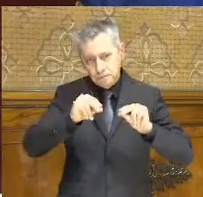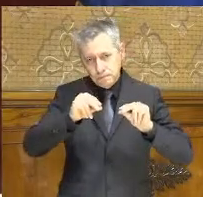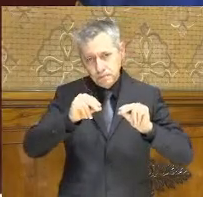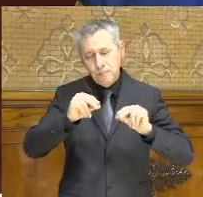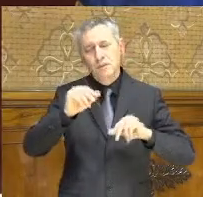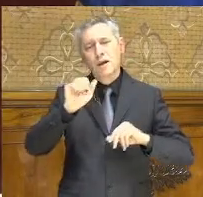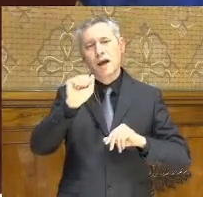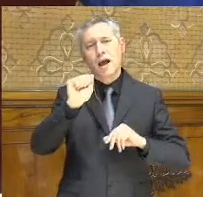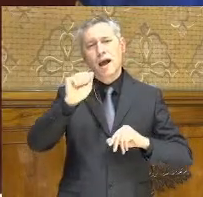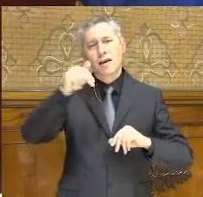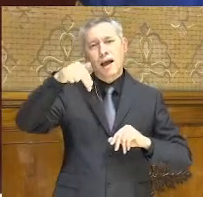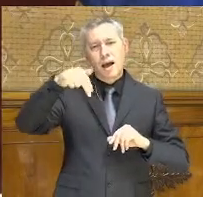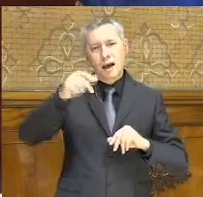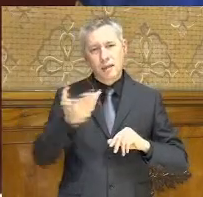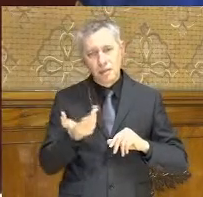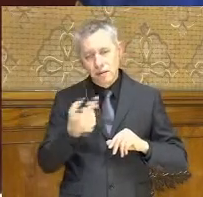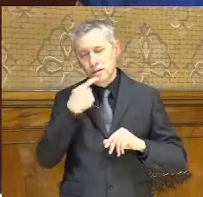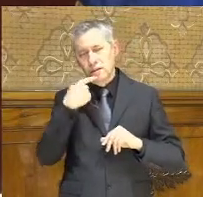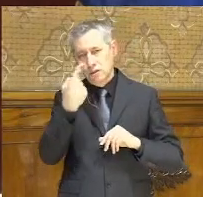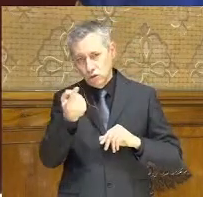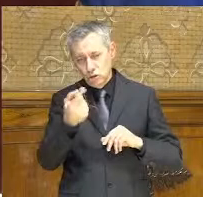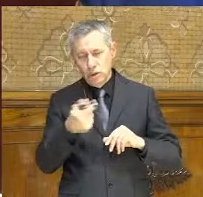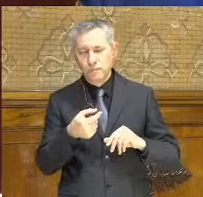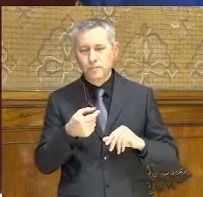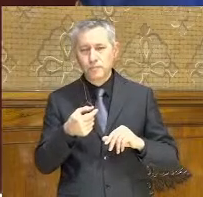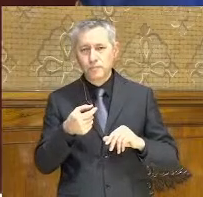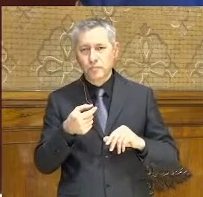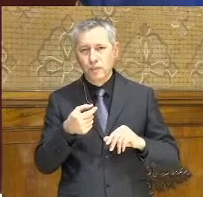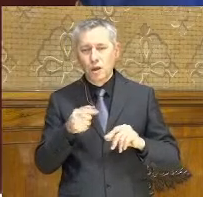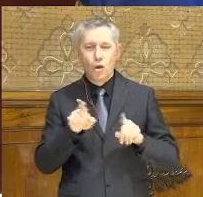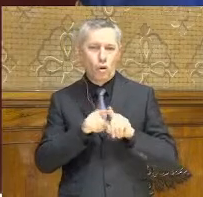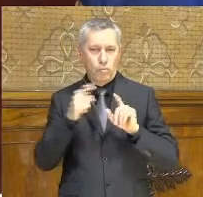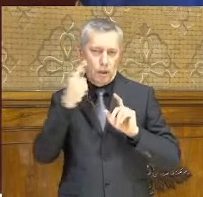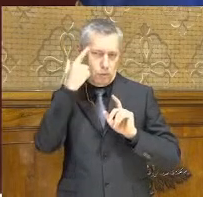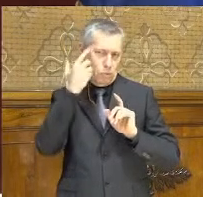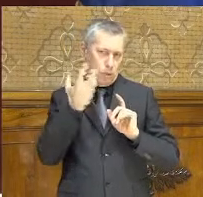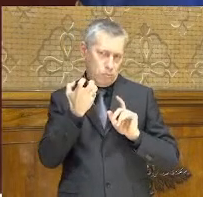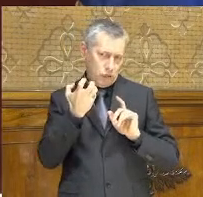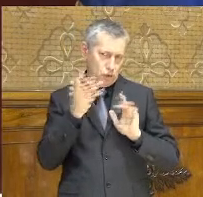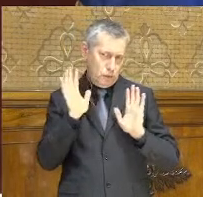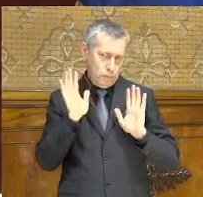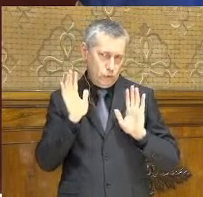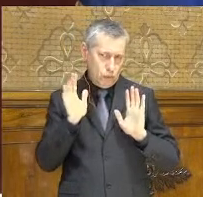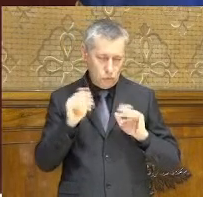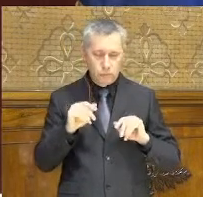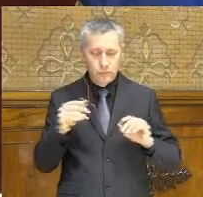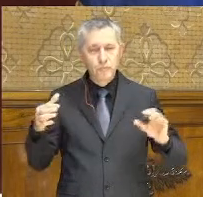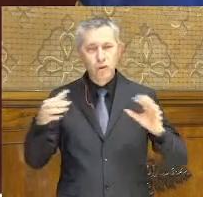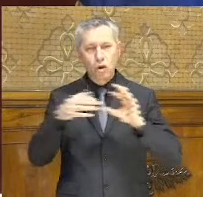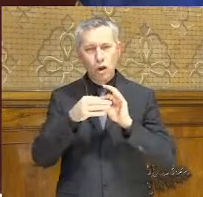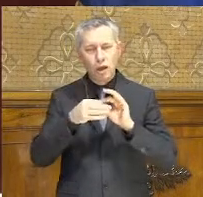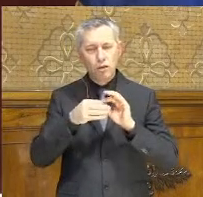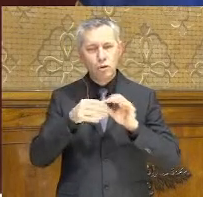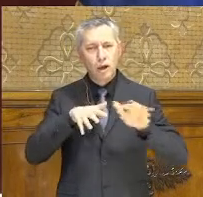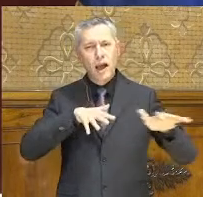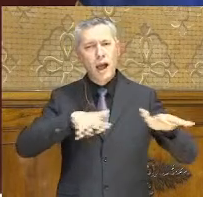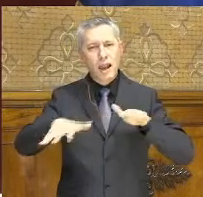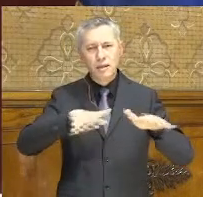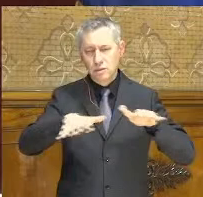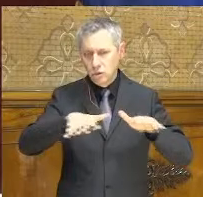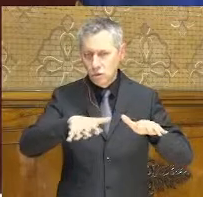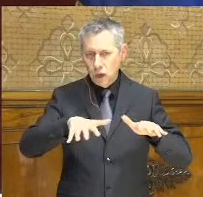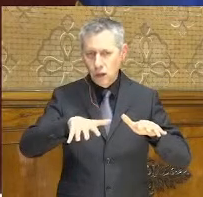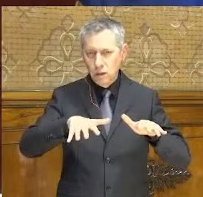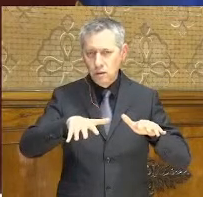argues that freedom as a principle lies in action. And I quote her, in the performing